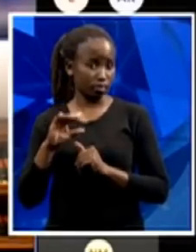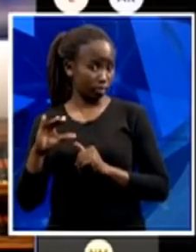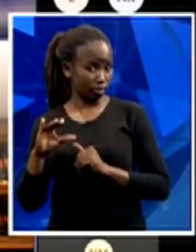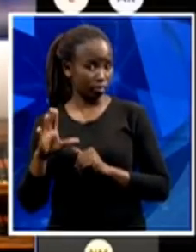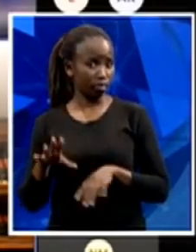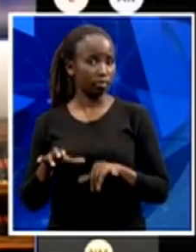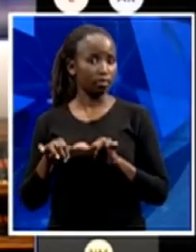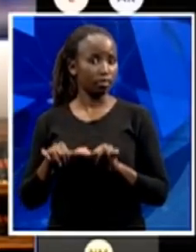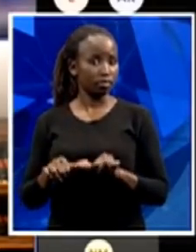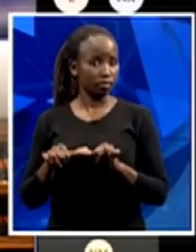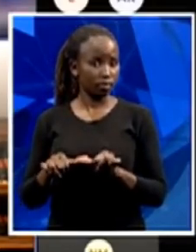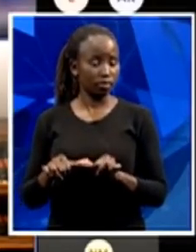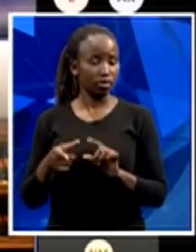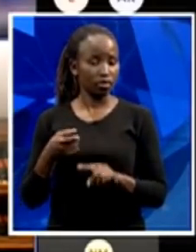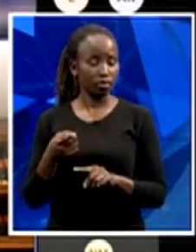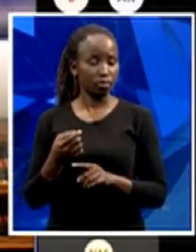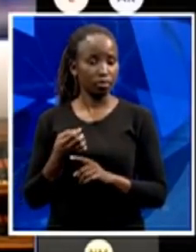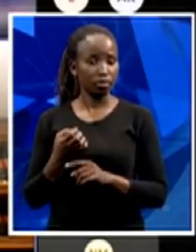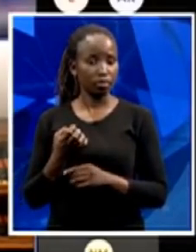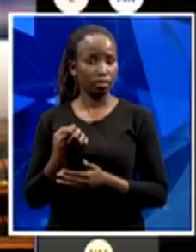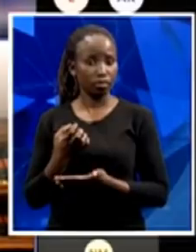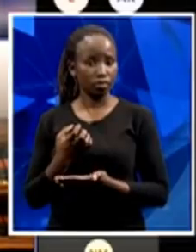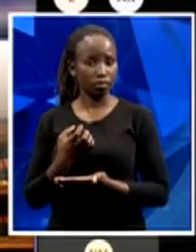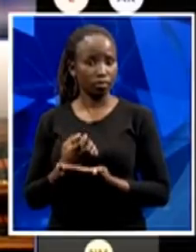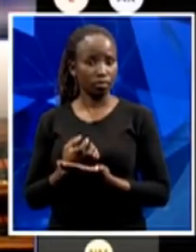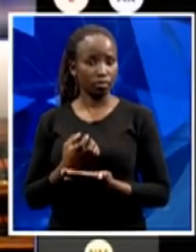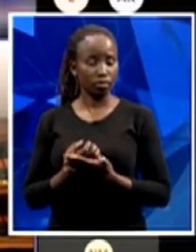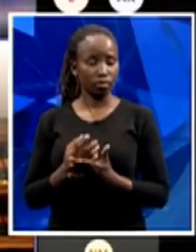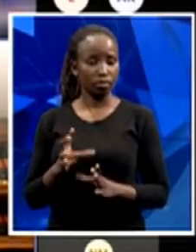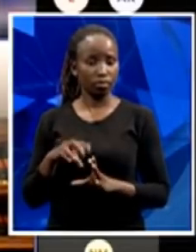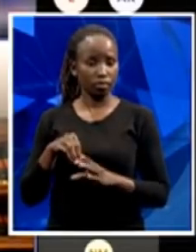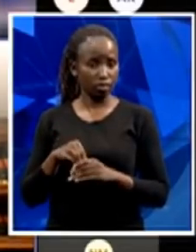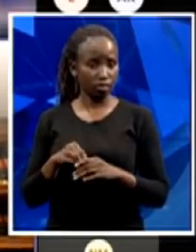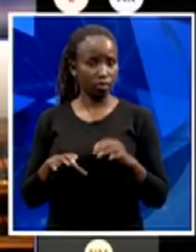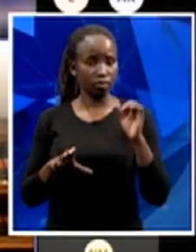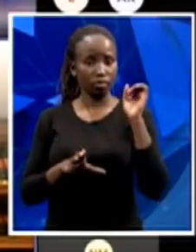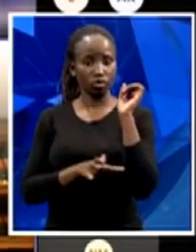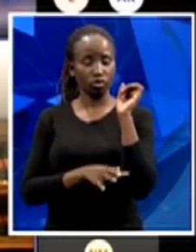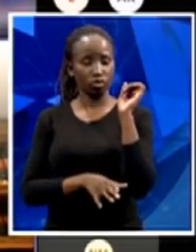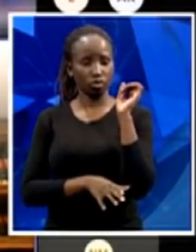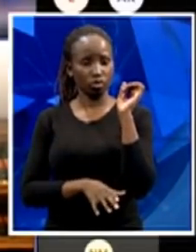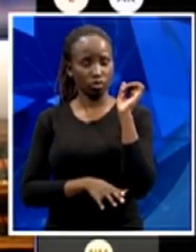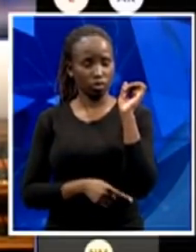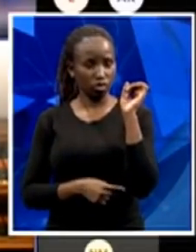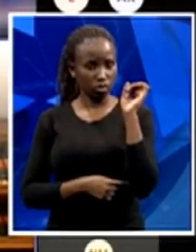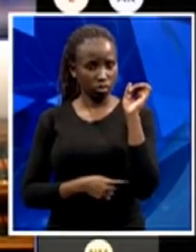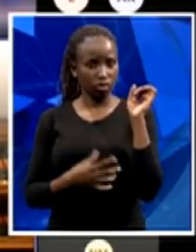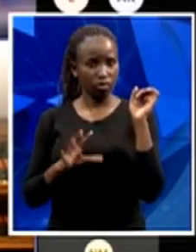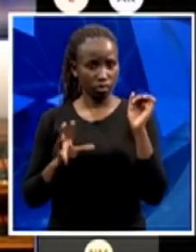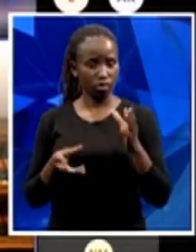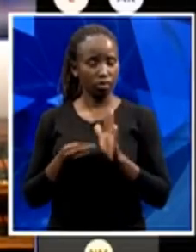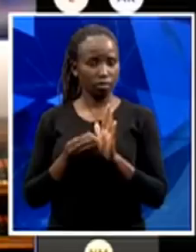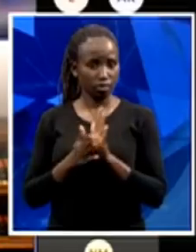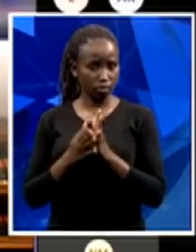terms of the Constitution, she then placed reliance on a resolution passed by the NEC of